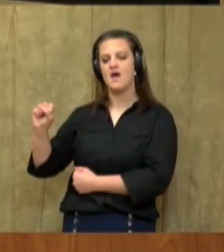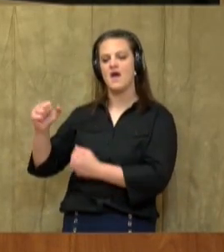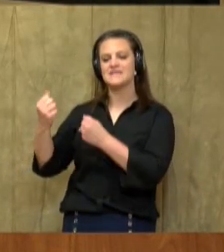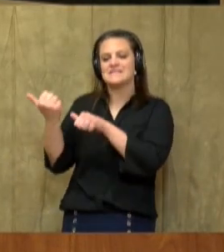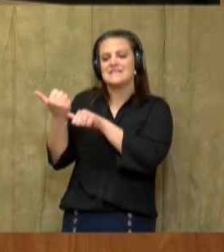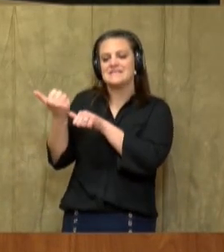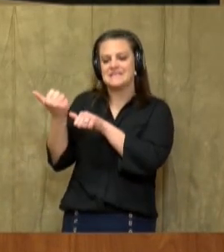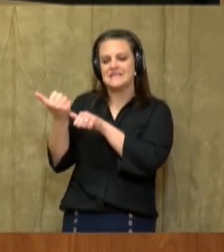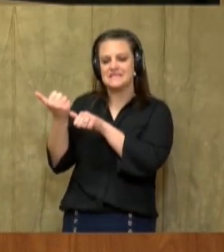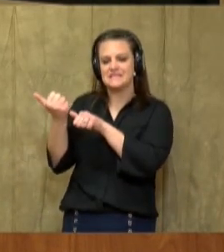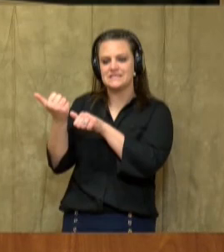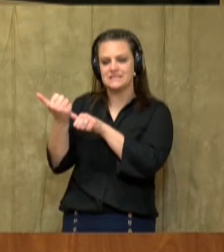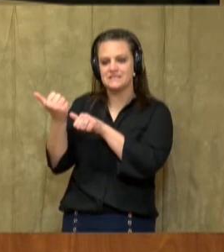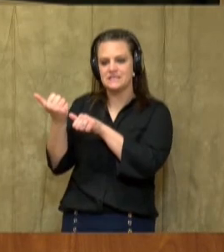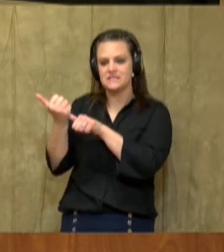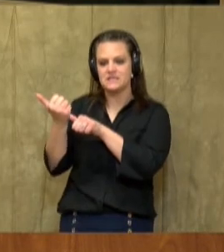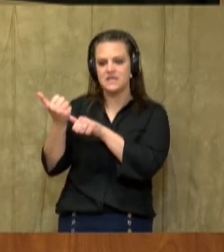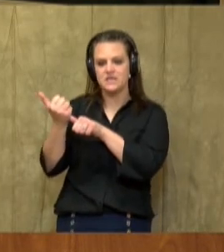numismatist.